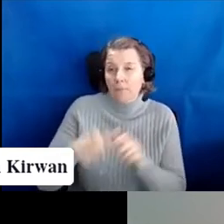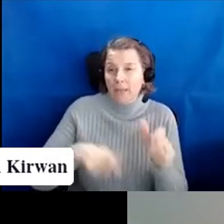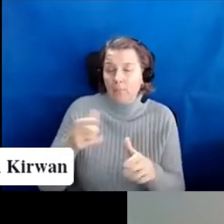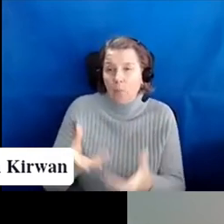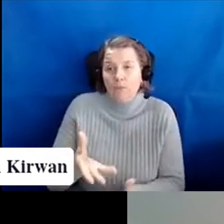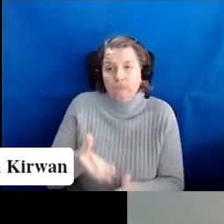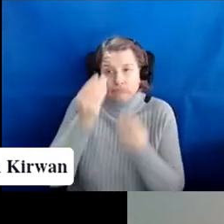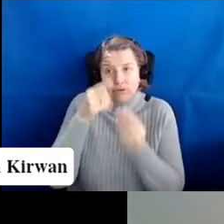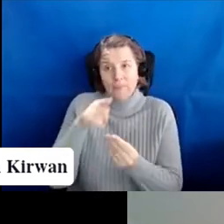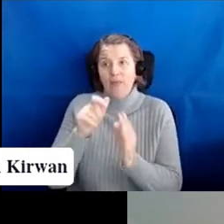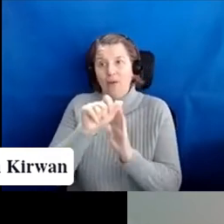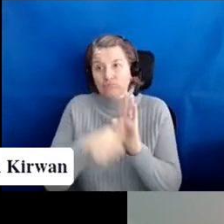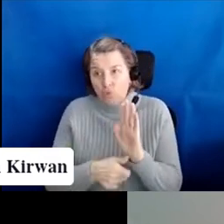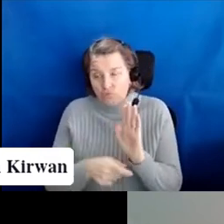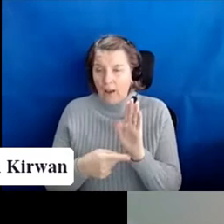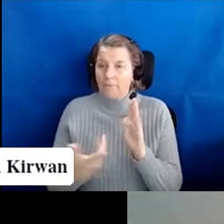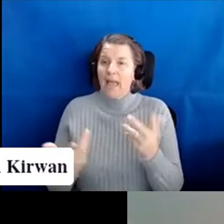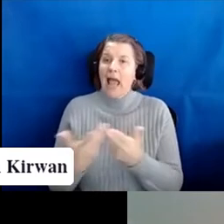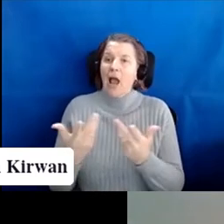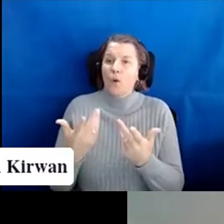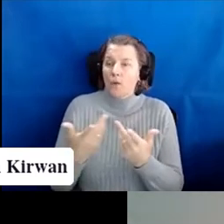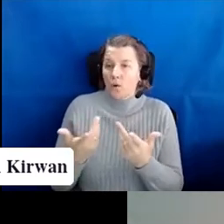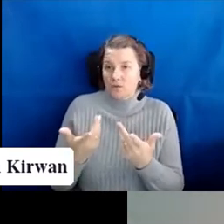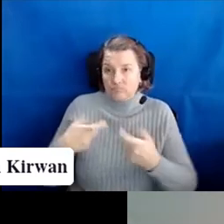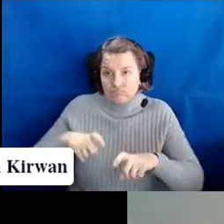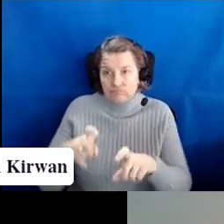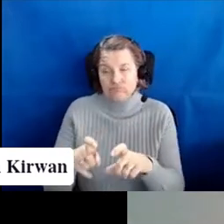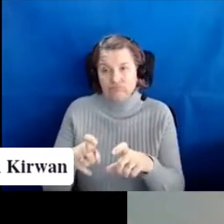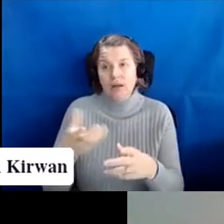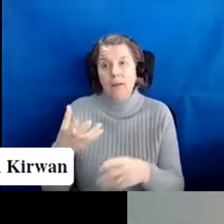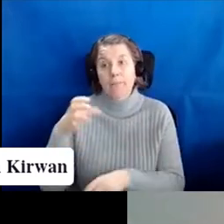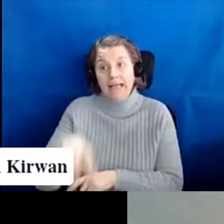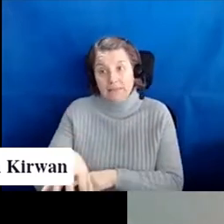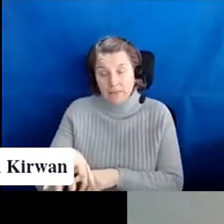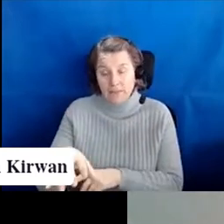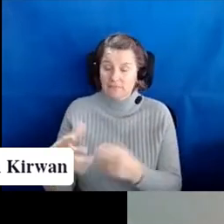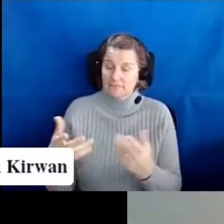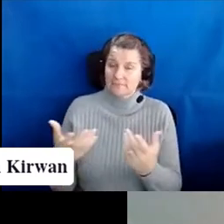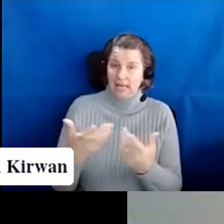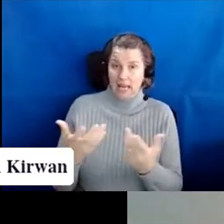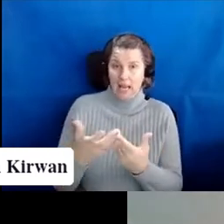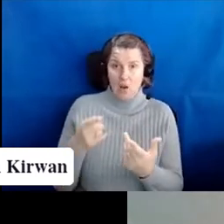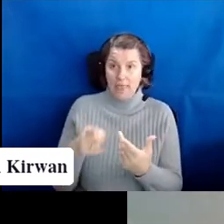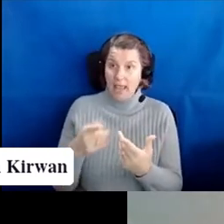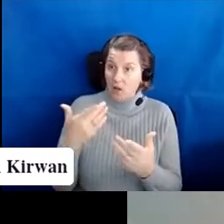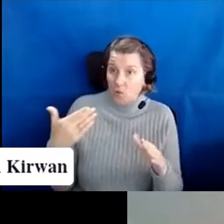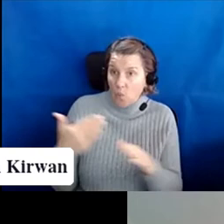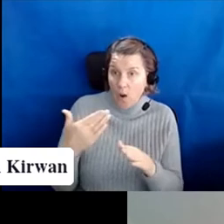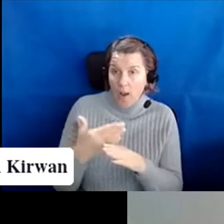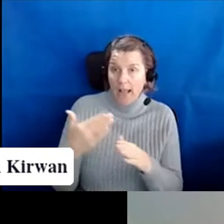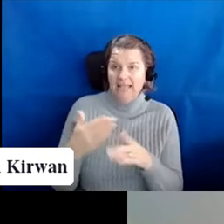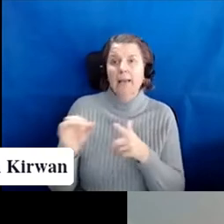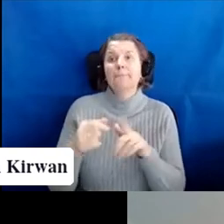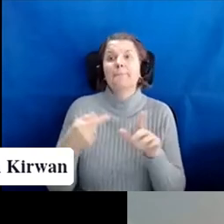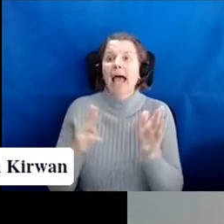about the programme, how we would run the placements, and also how they could work as a